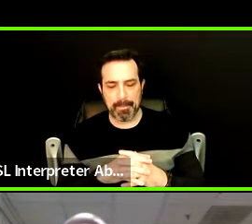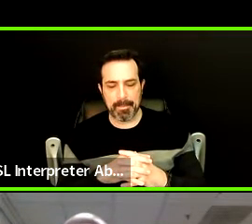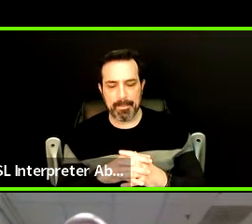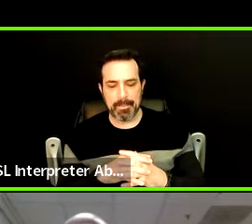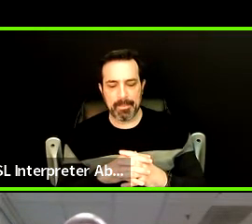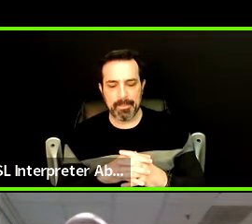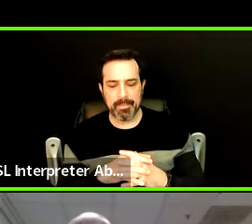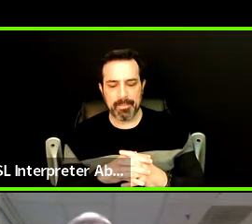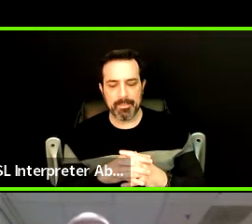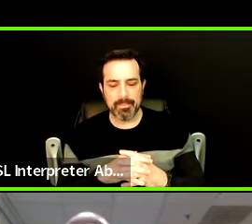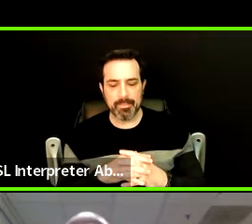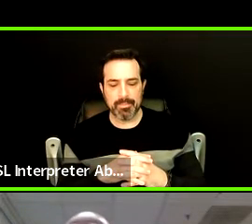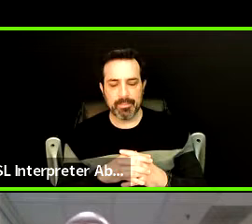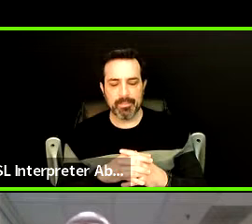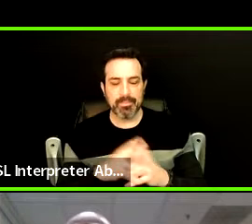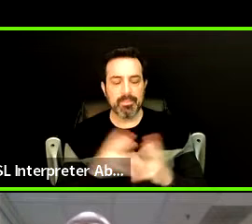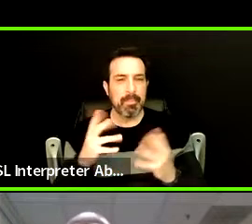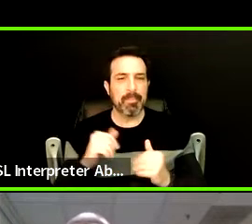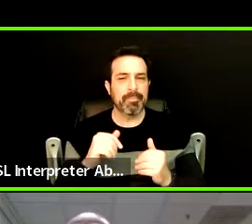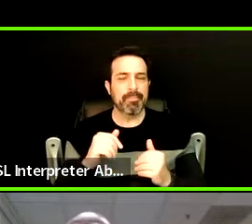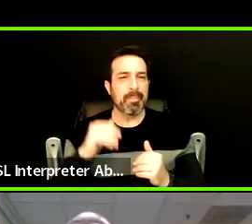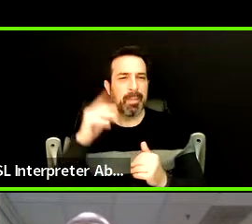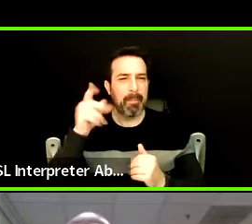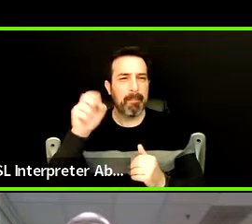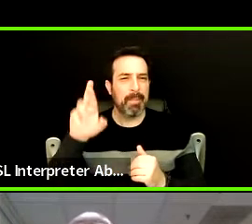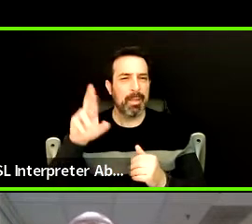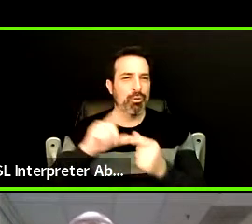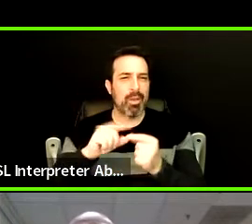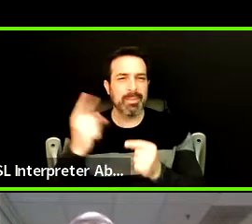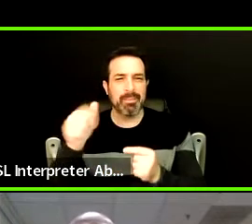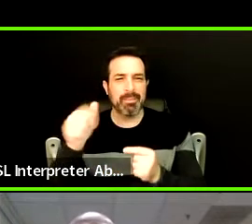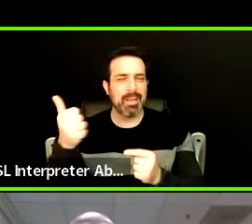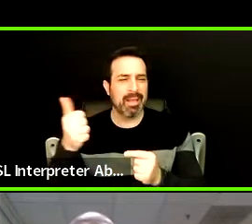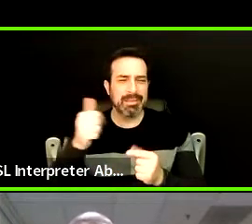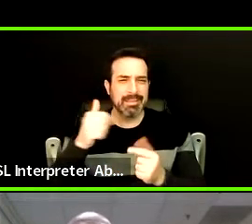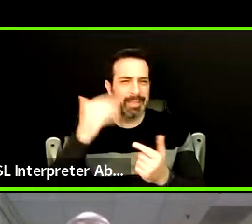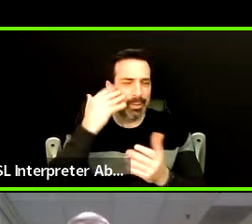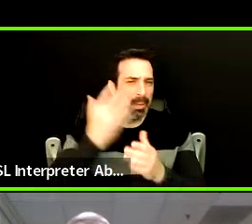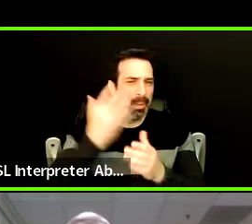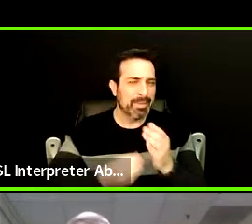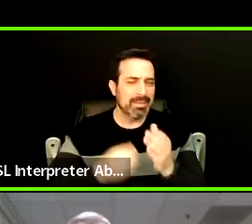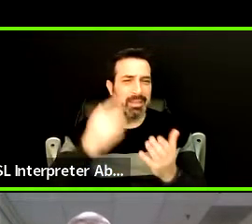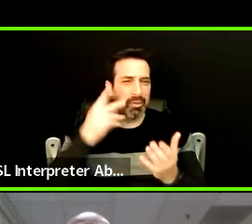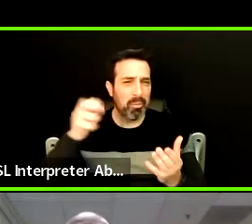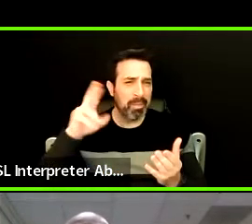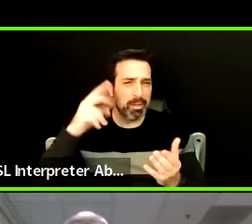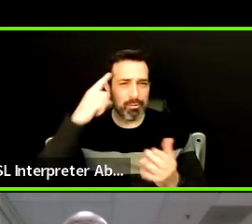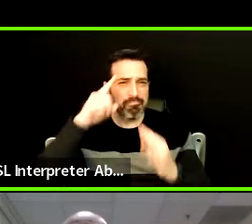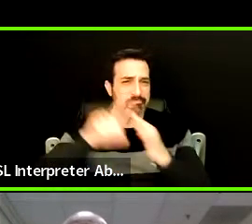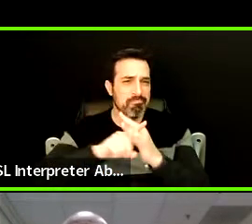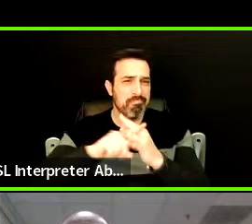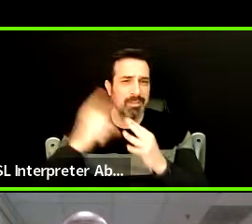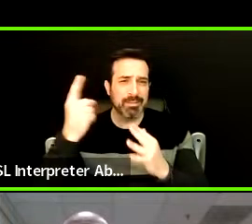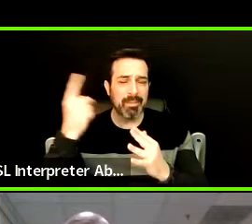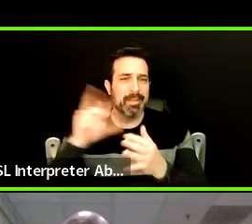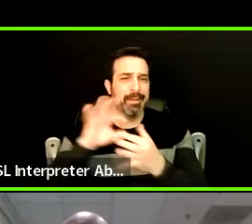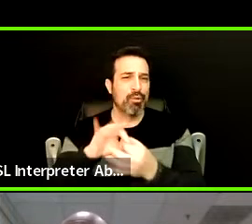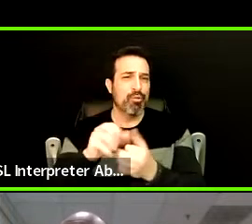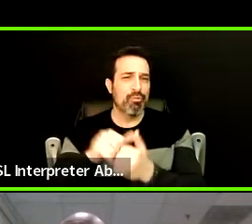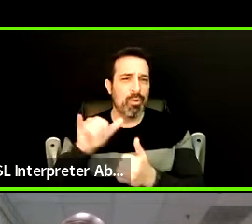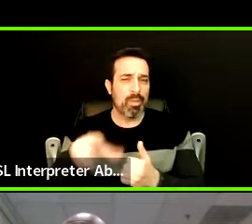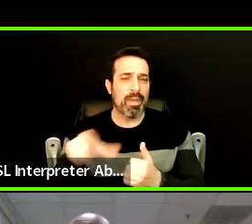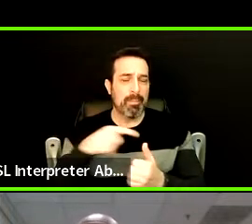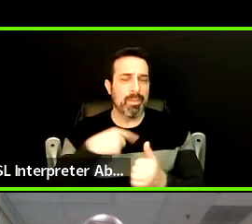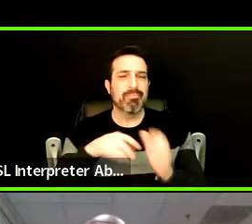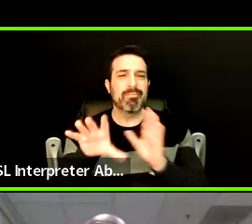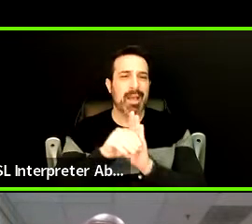another comment that I know I'm missing. So I don't know if Peter had another thought or two around that, but I